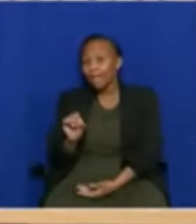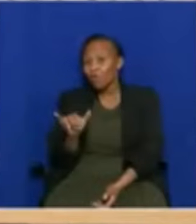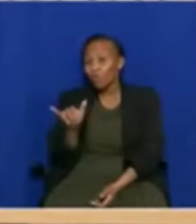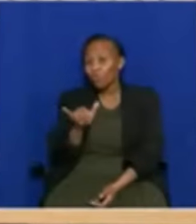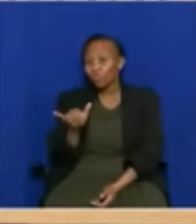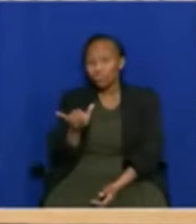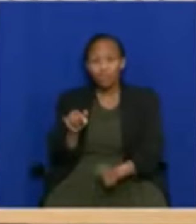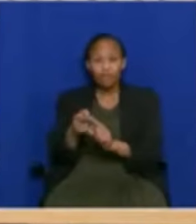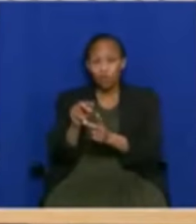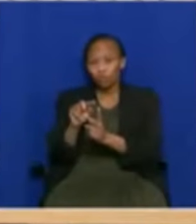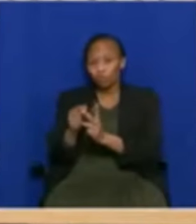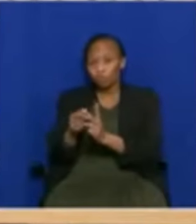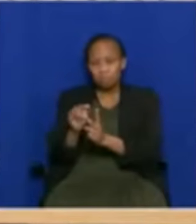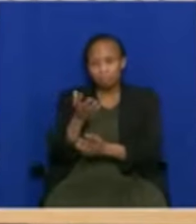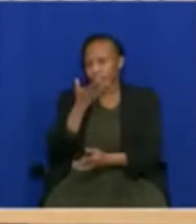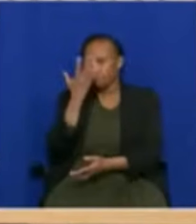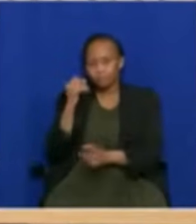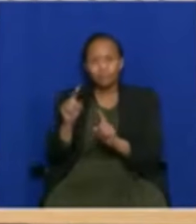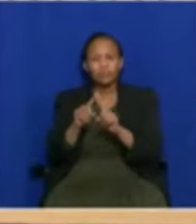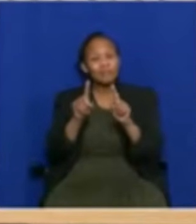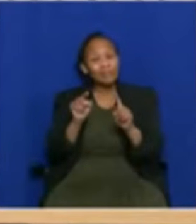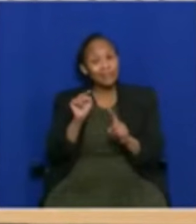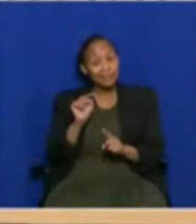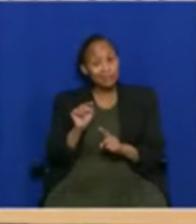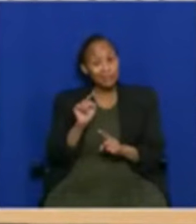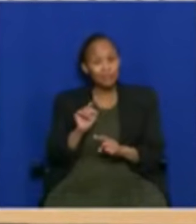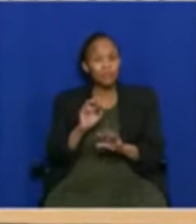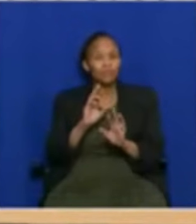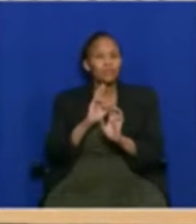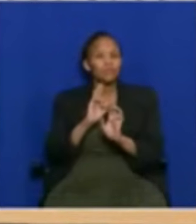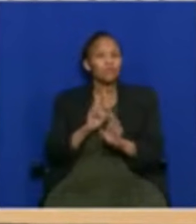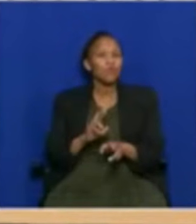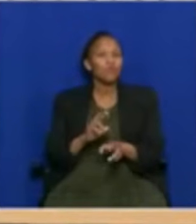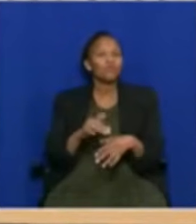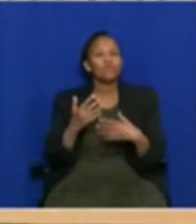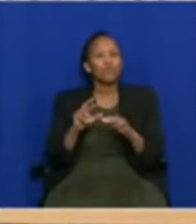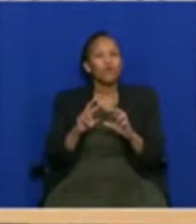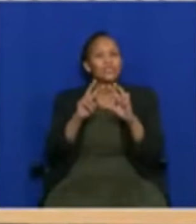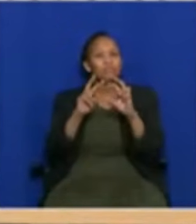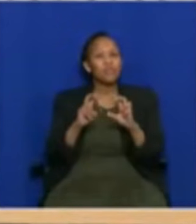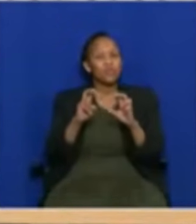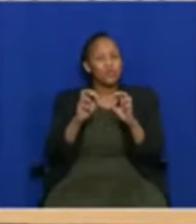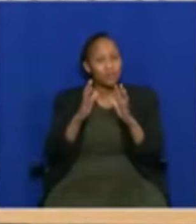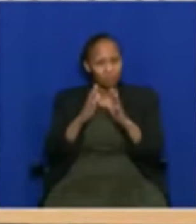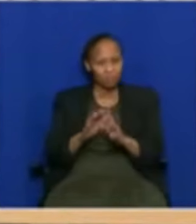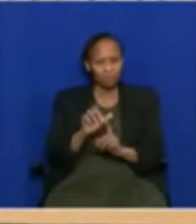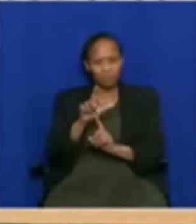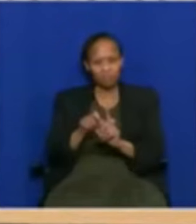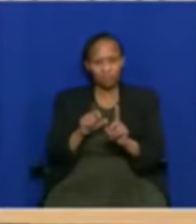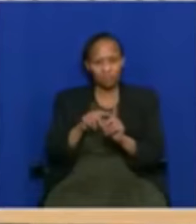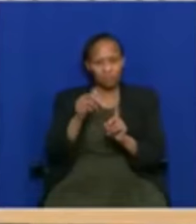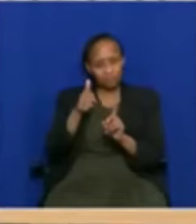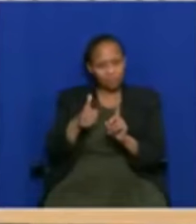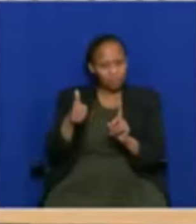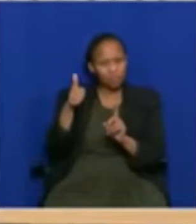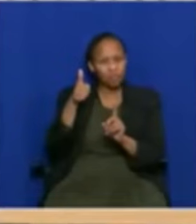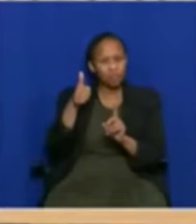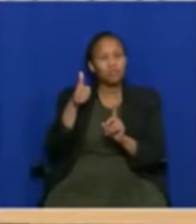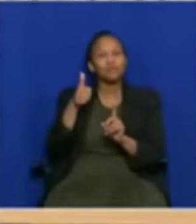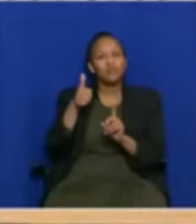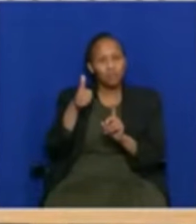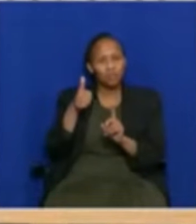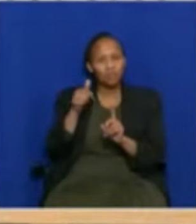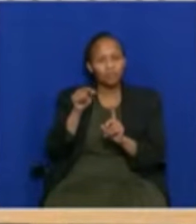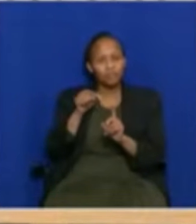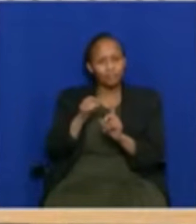of the Inspectorate, Lieutenant General, the Inspector of the Inspectorate, if that is what,